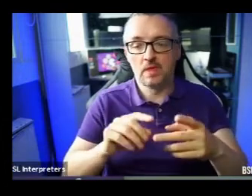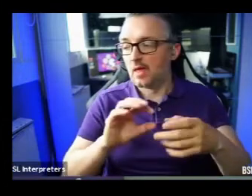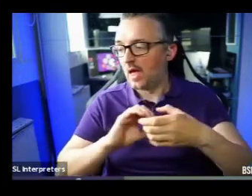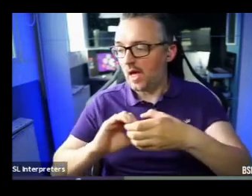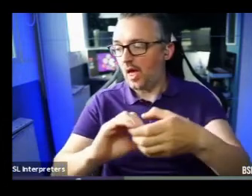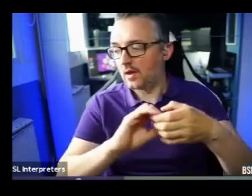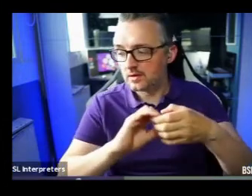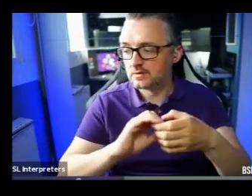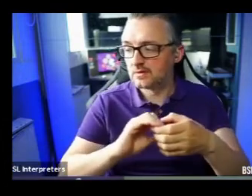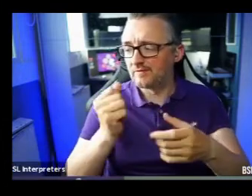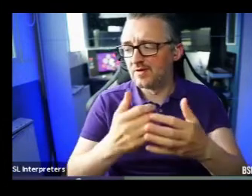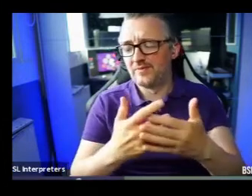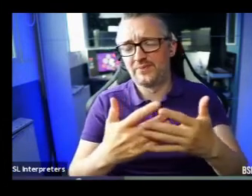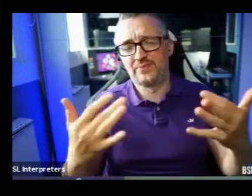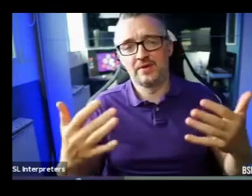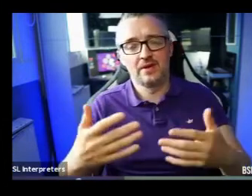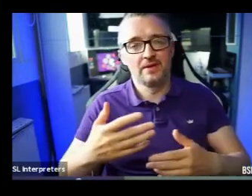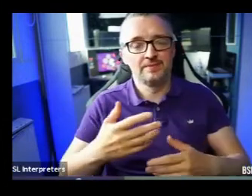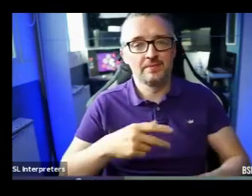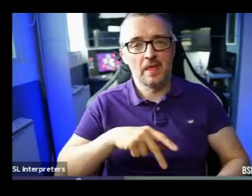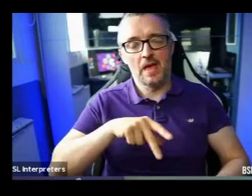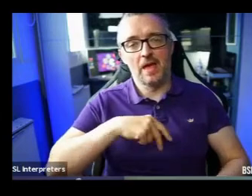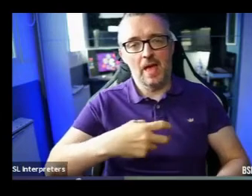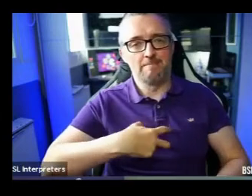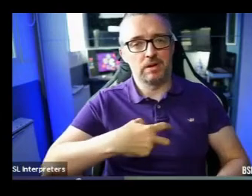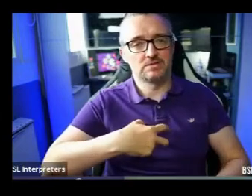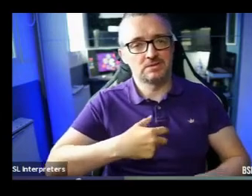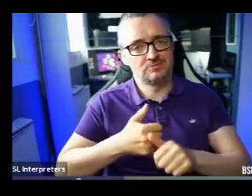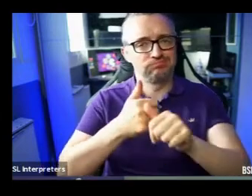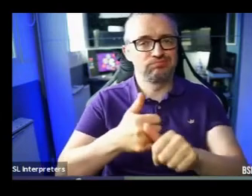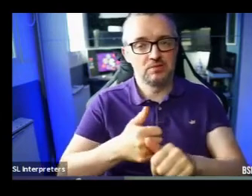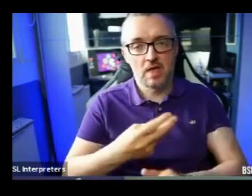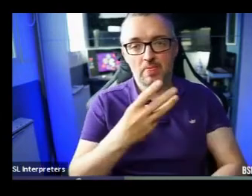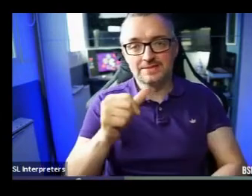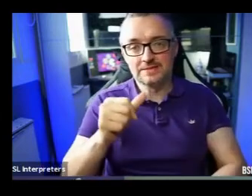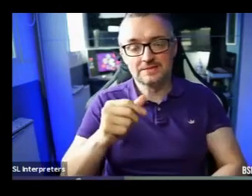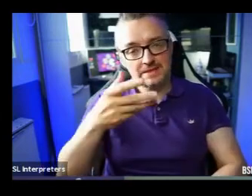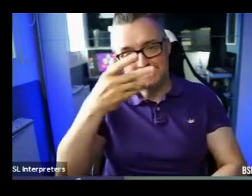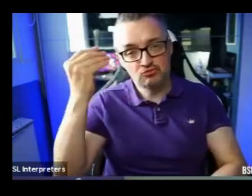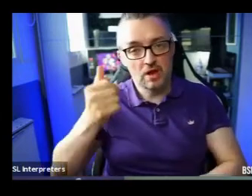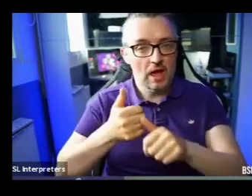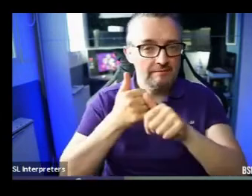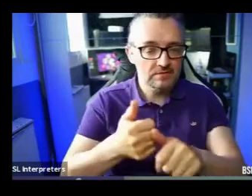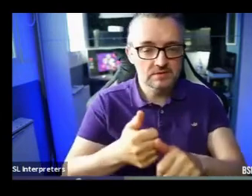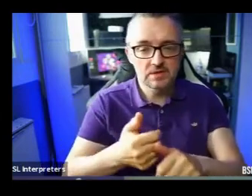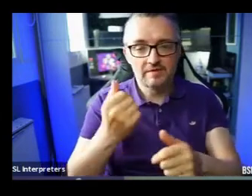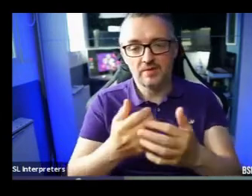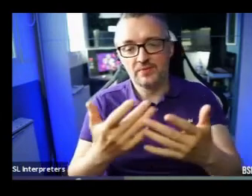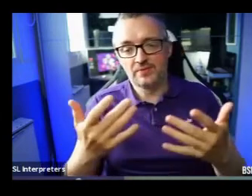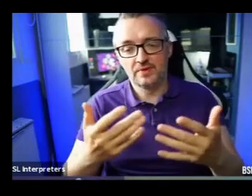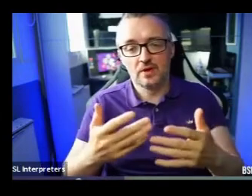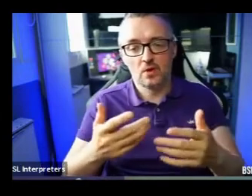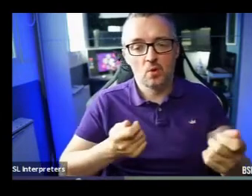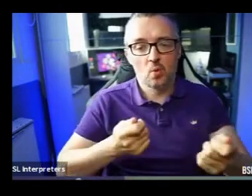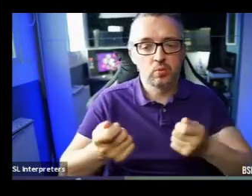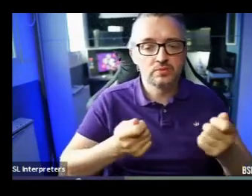our allied health professionals. We've got thousands of dementia ambassadors. We have 36 dementia advisors. We have a